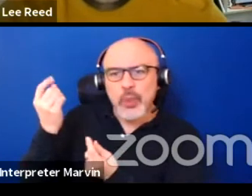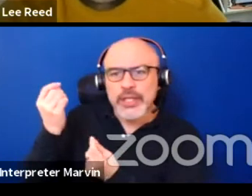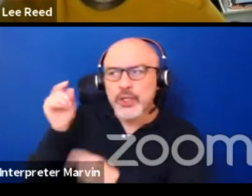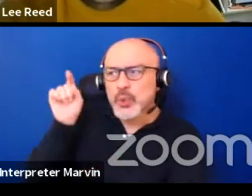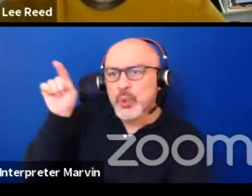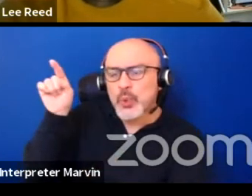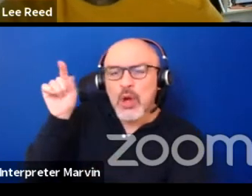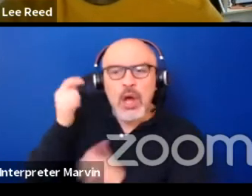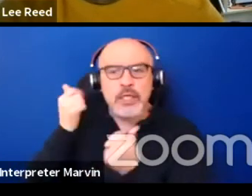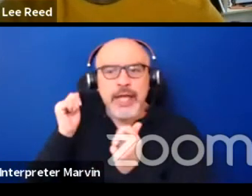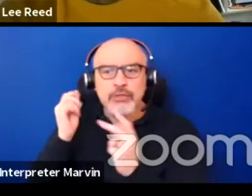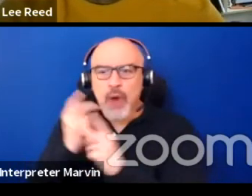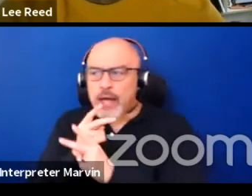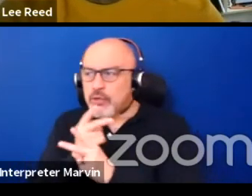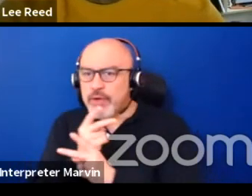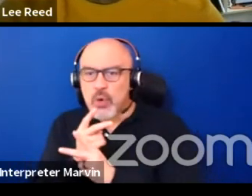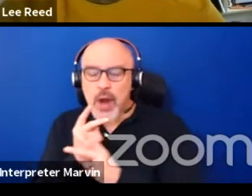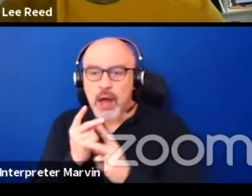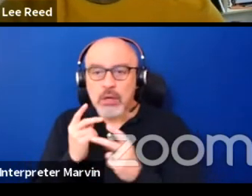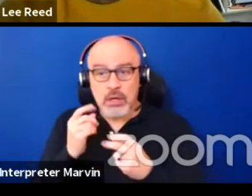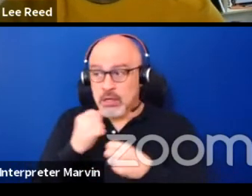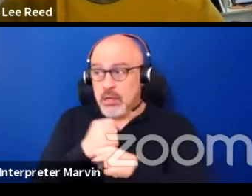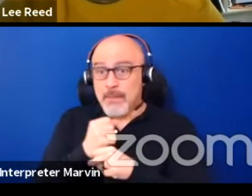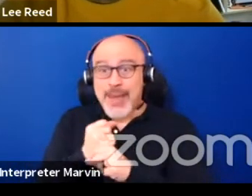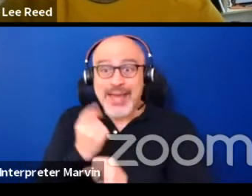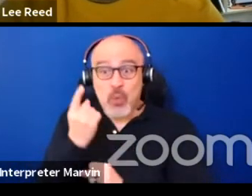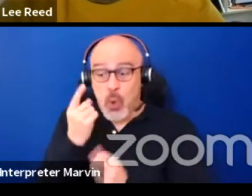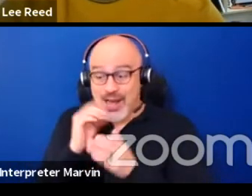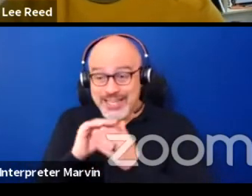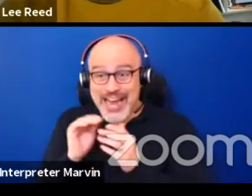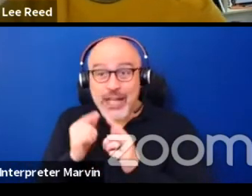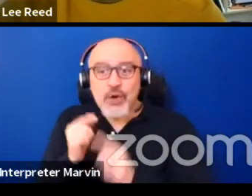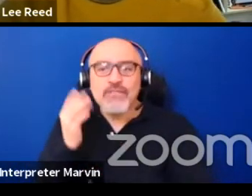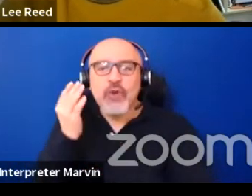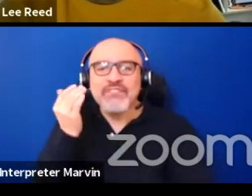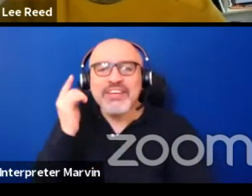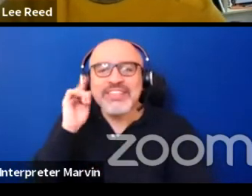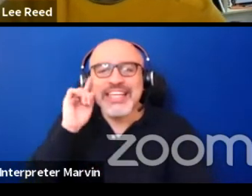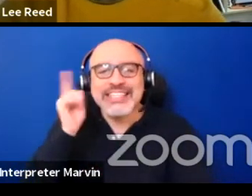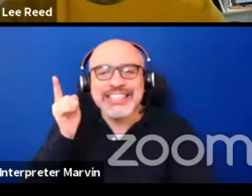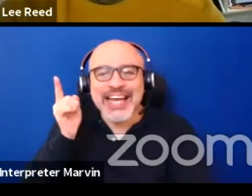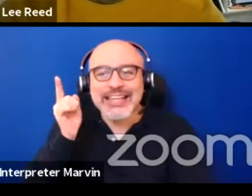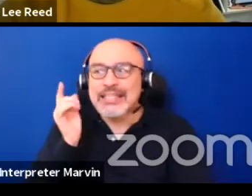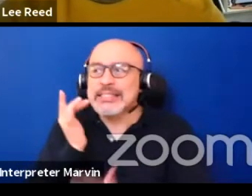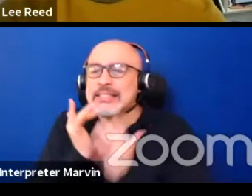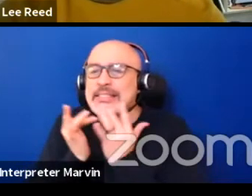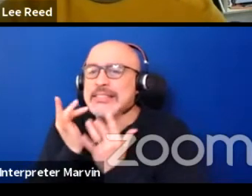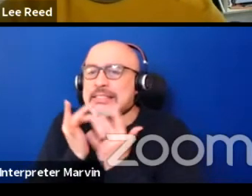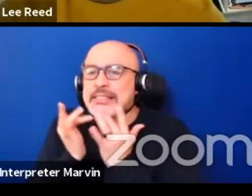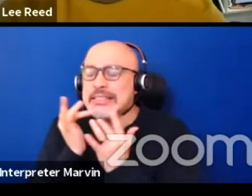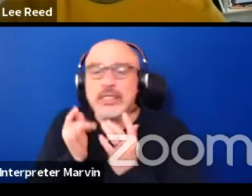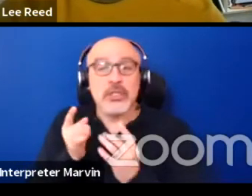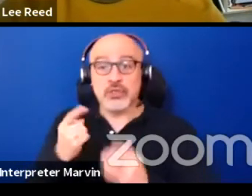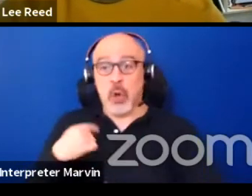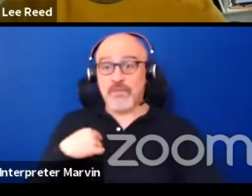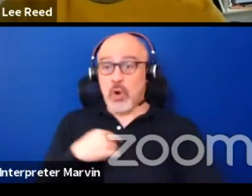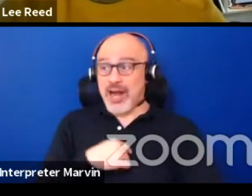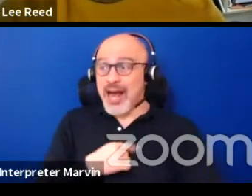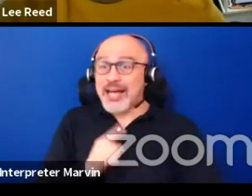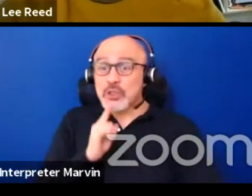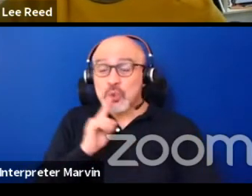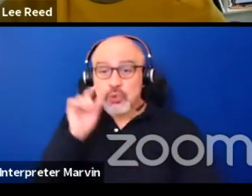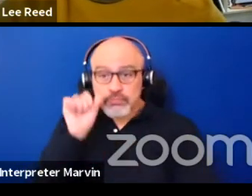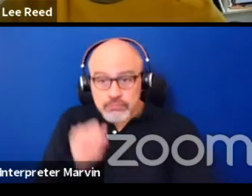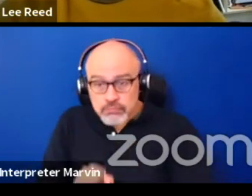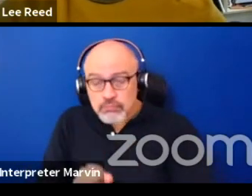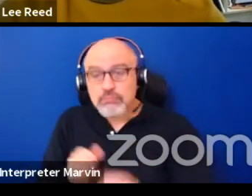is trying to make a dollar out of 15 cents. So in order for us to really allow